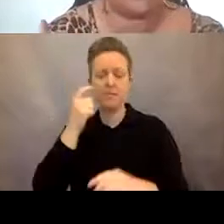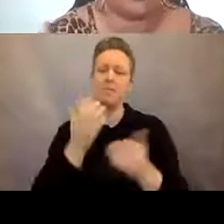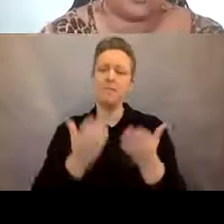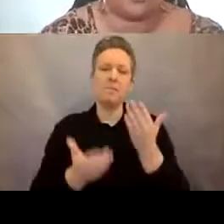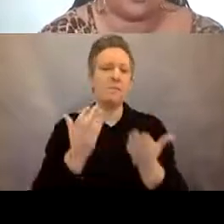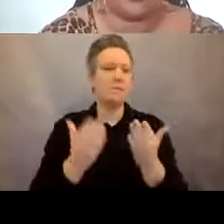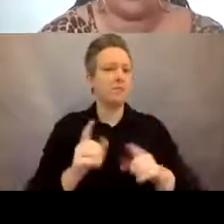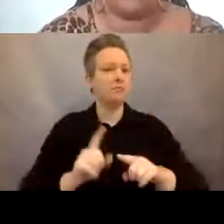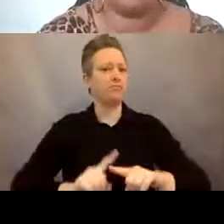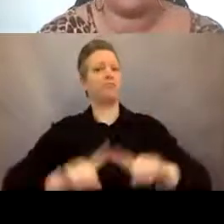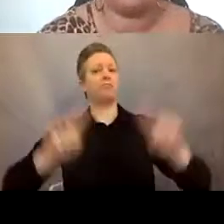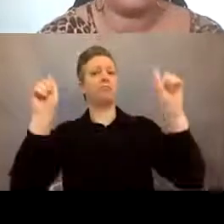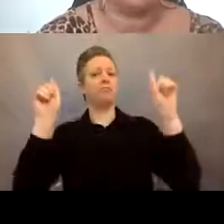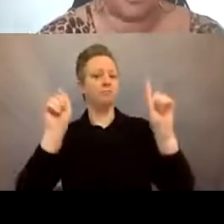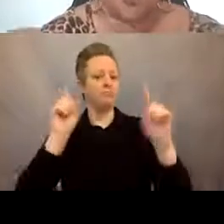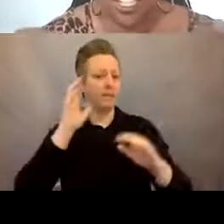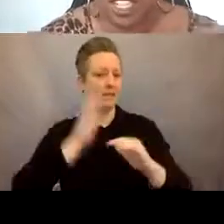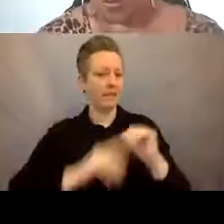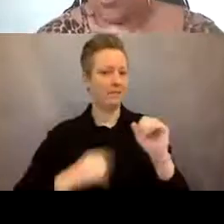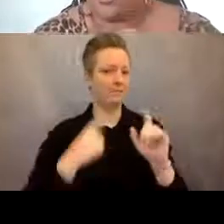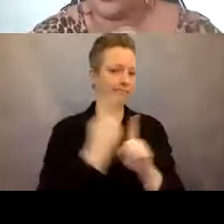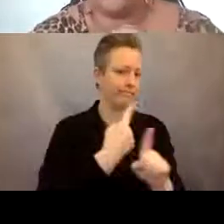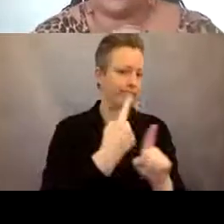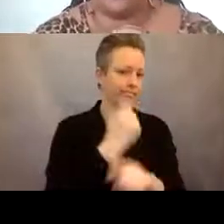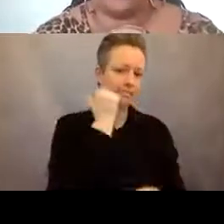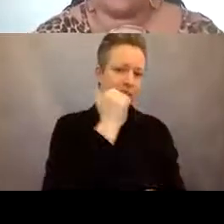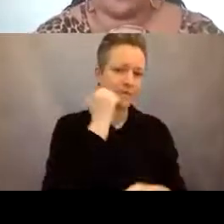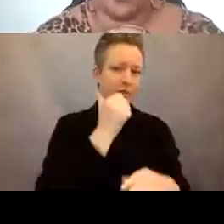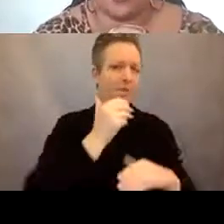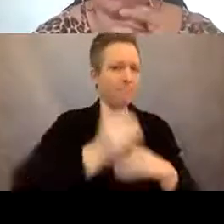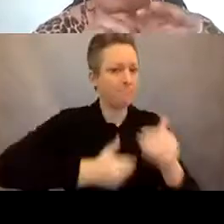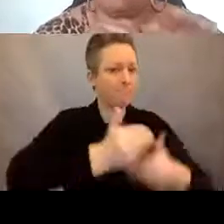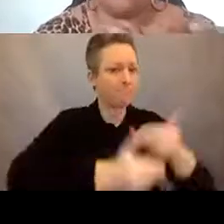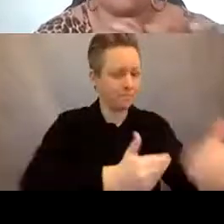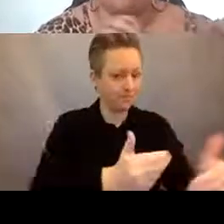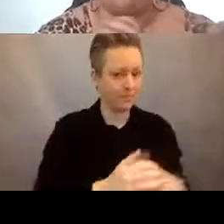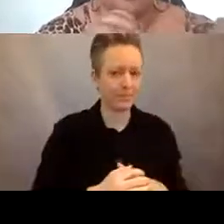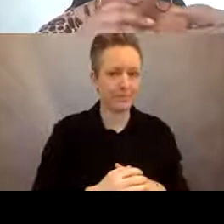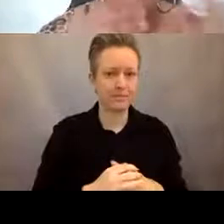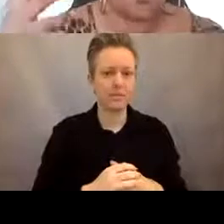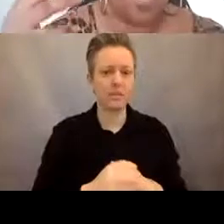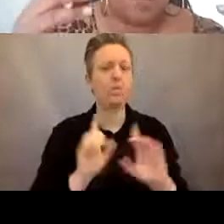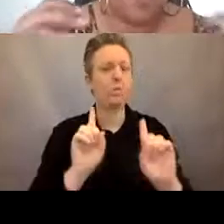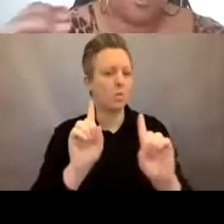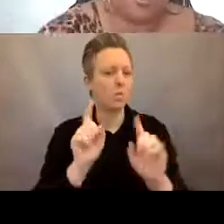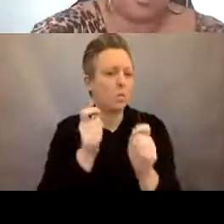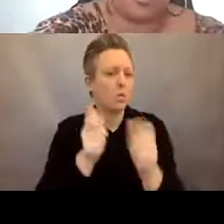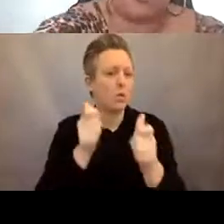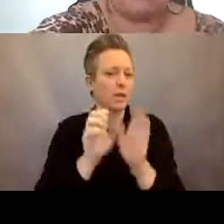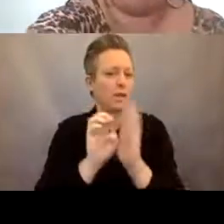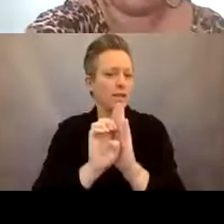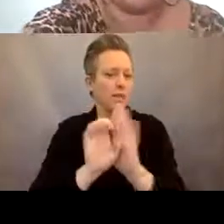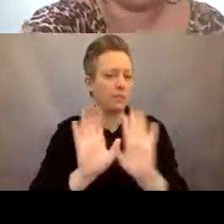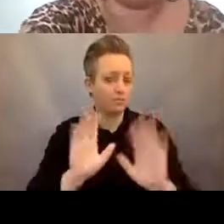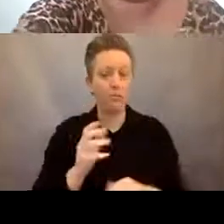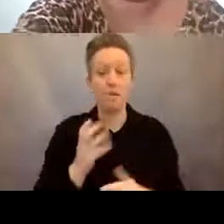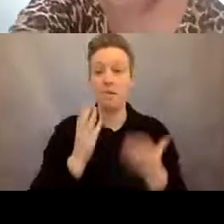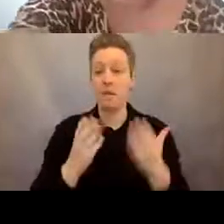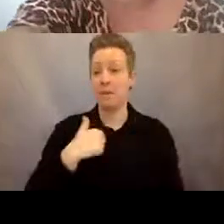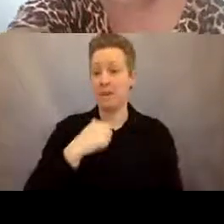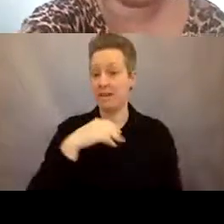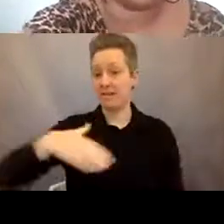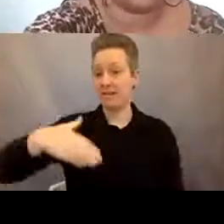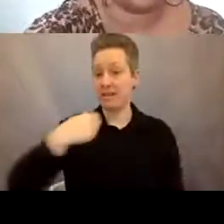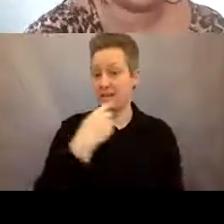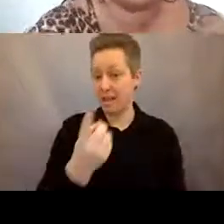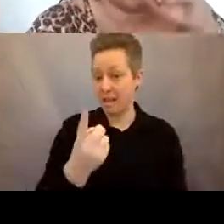everyday like presentation. So here's my quick example. So I don't know if I mentioned, but I'm a twin. My twin